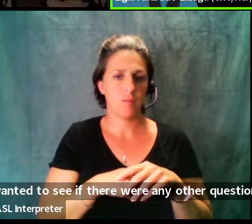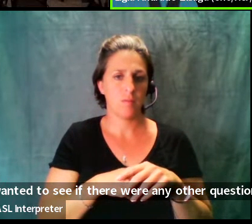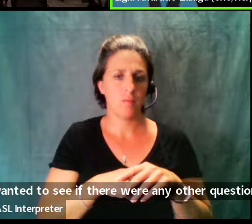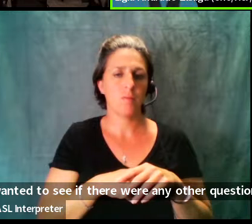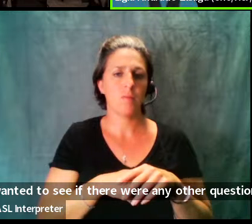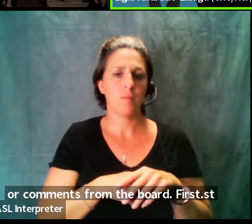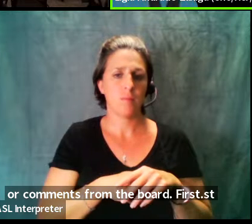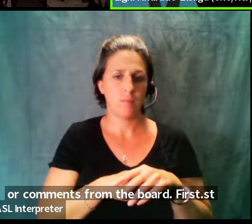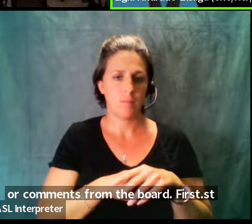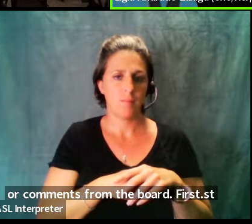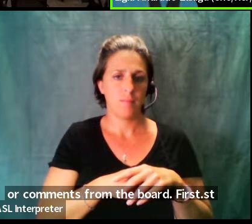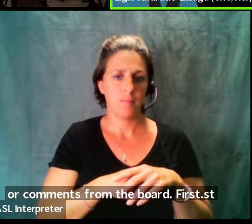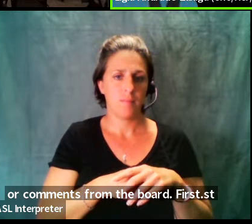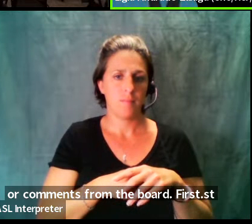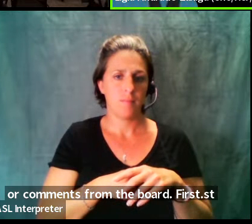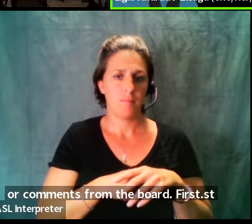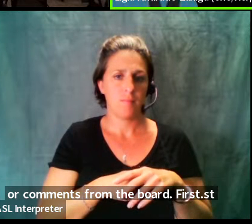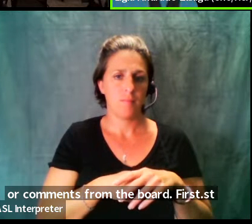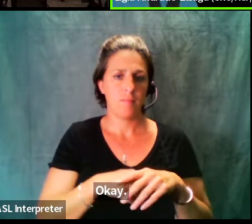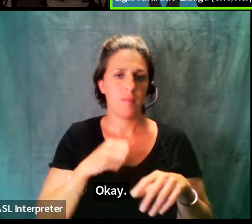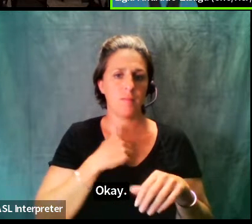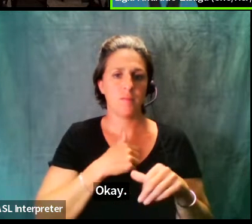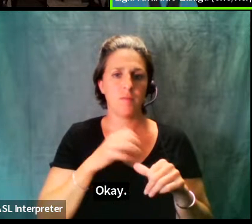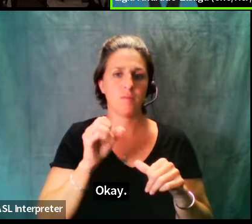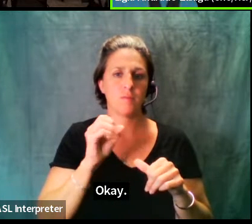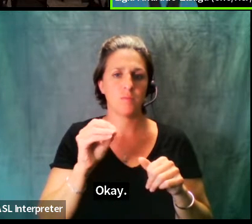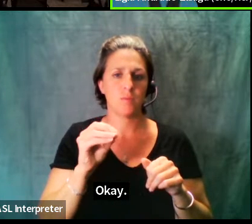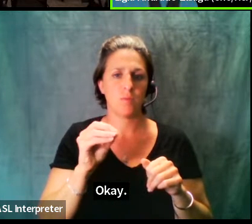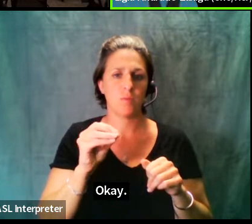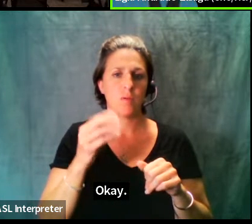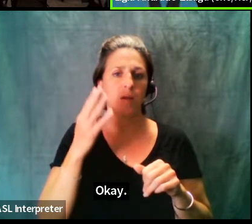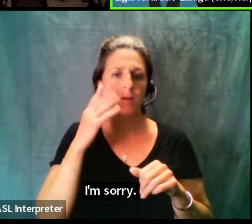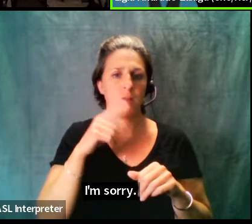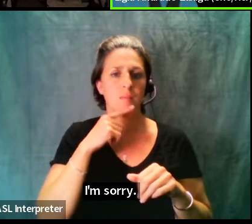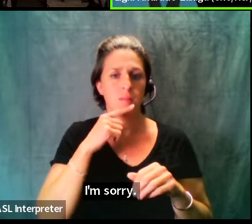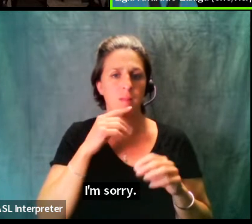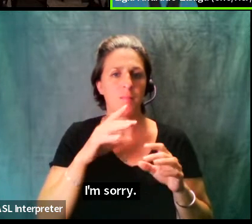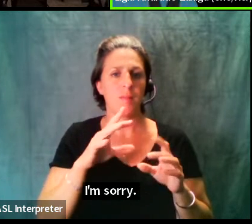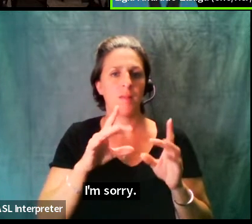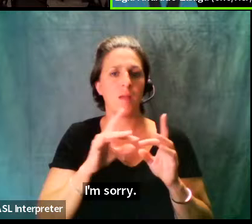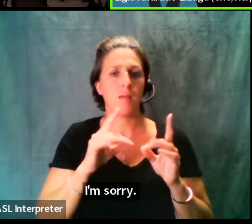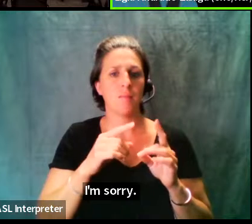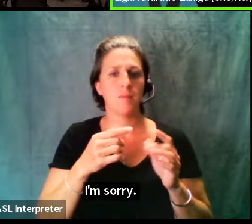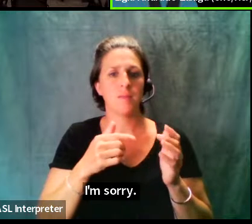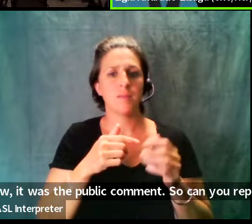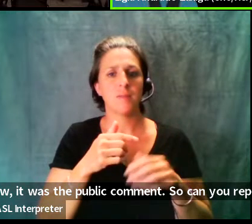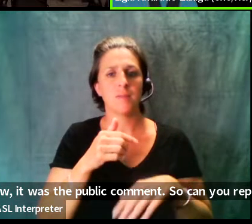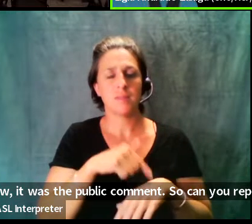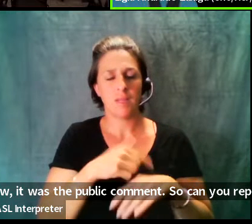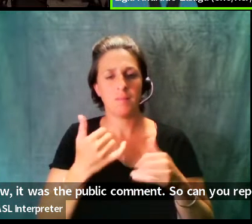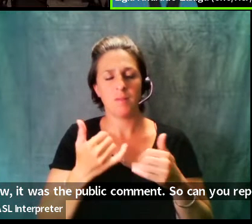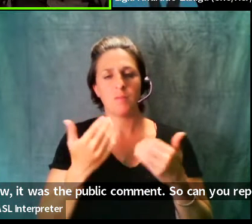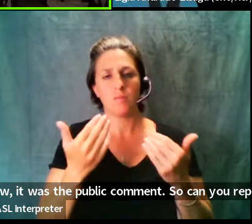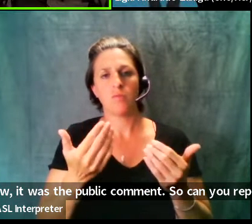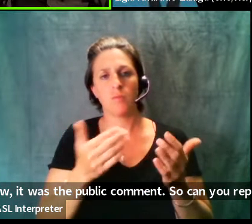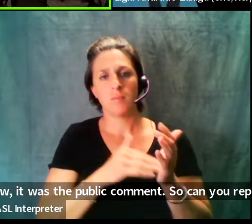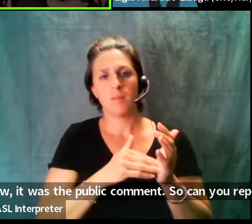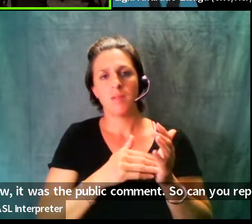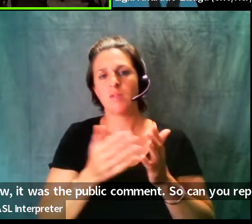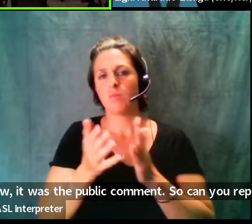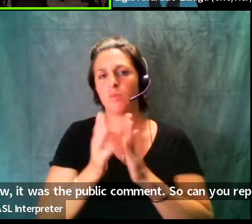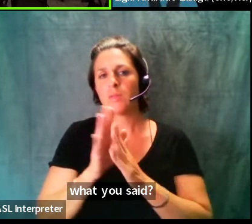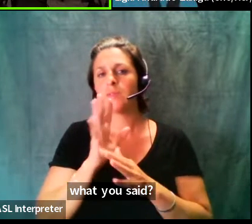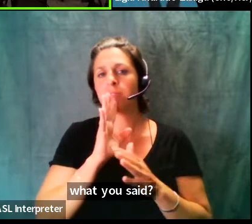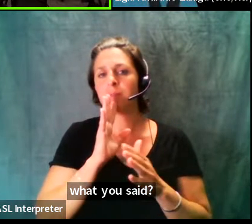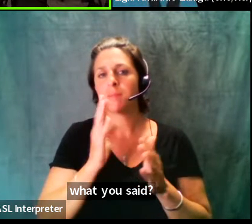Okay. I'm sorry. So yeah, now it was the public comment time. So can you repeat what you said? He just requested to